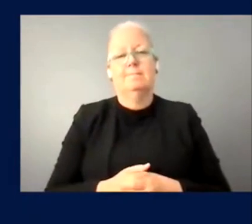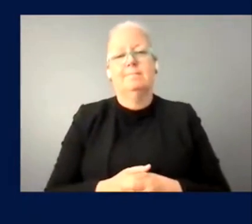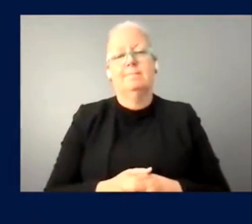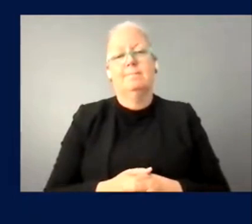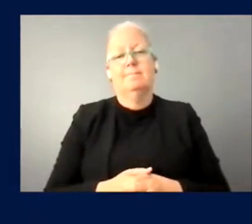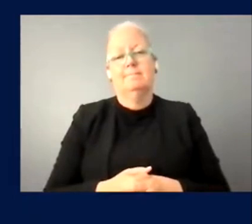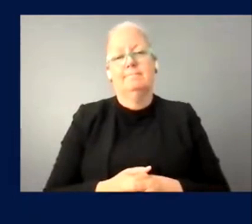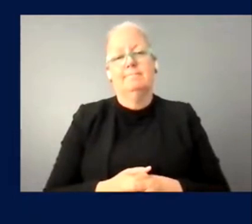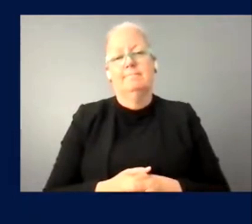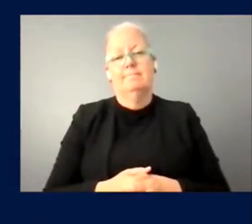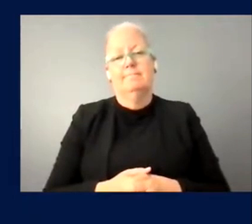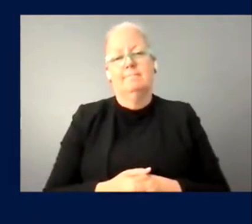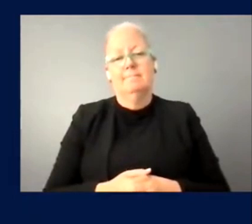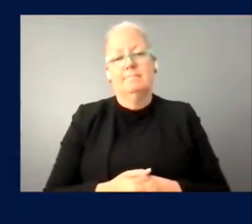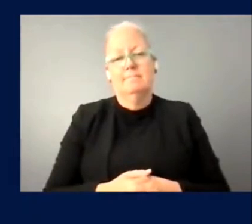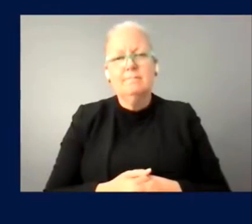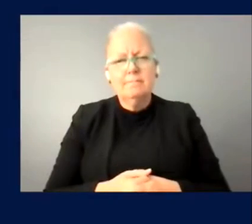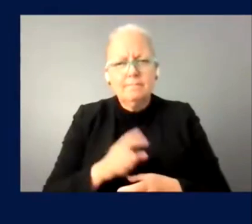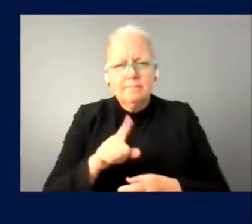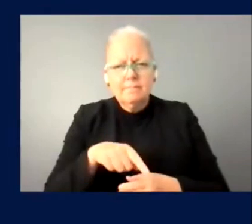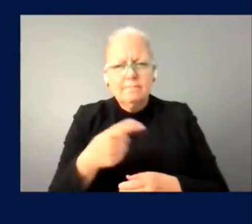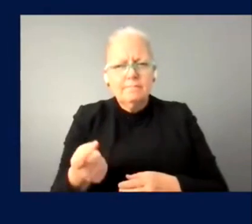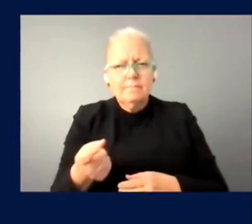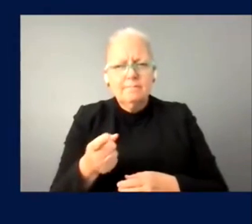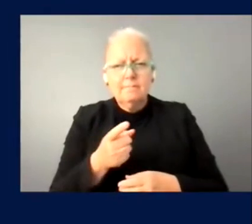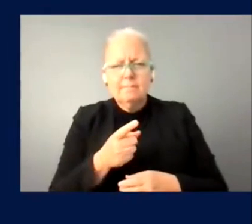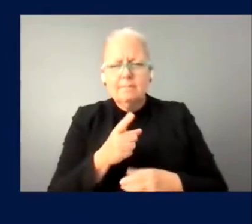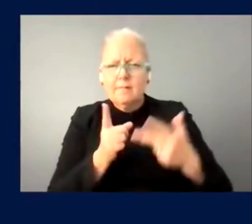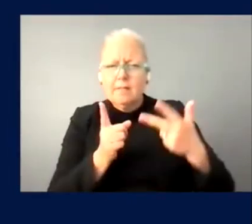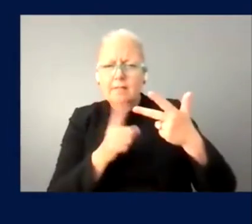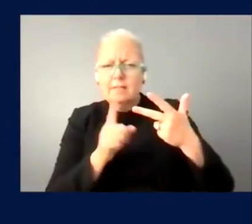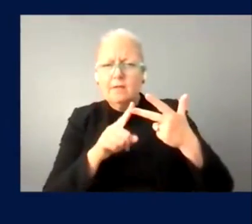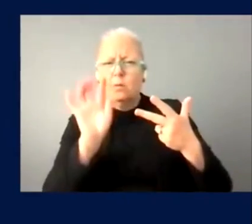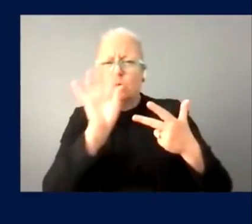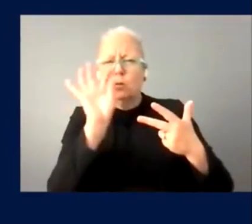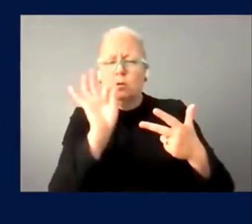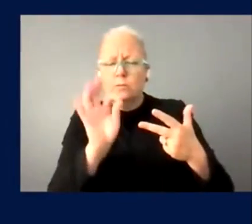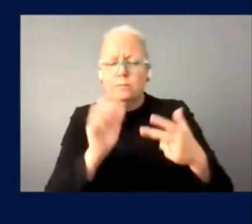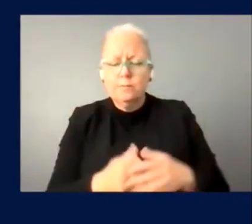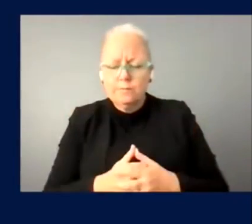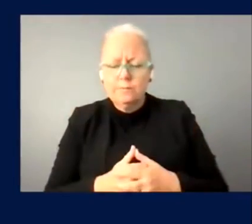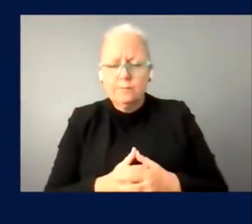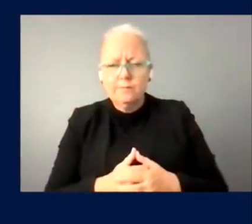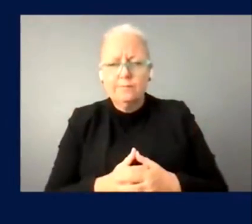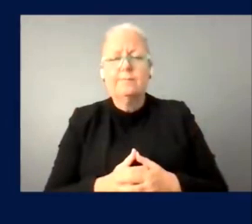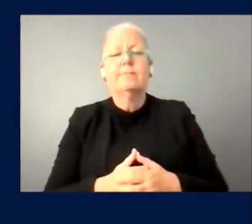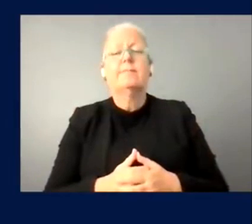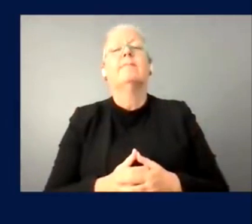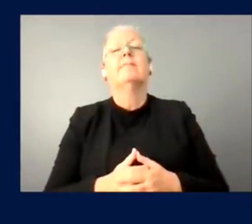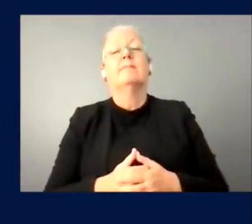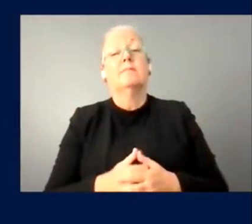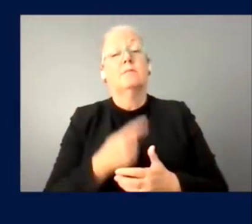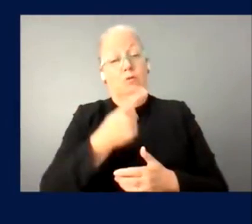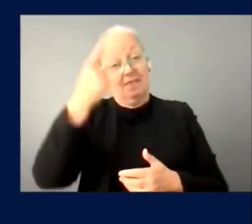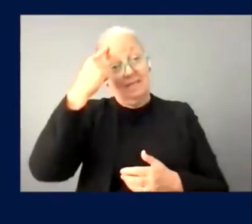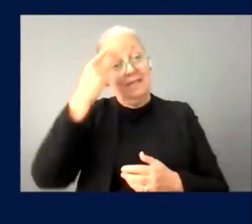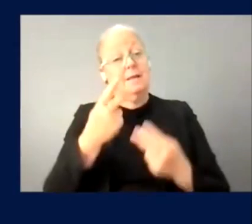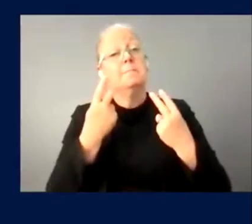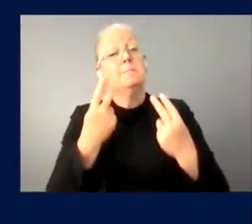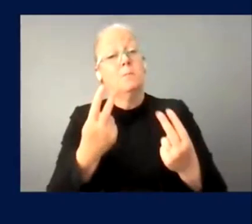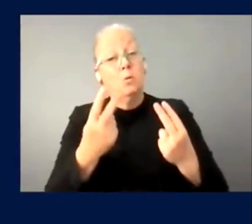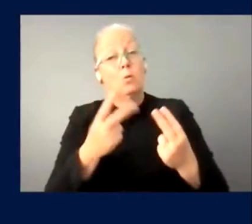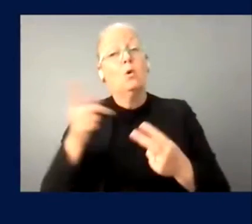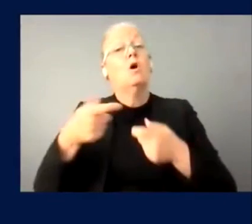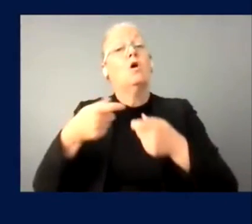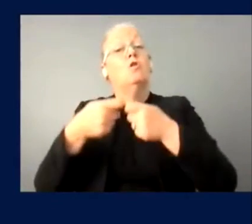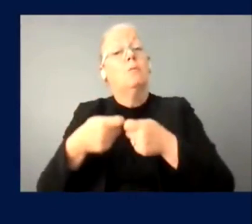And okay, one more question, I think. So how important is it for clubs to provide training to their matchday stewards to be aware